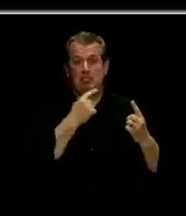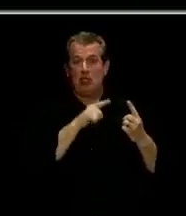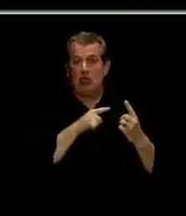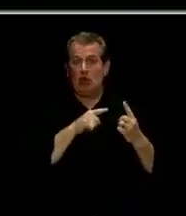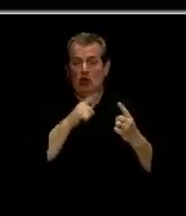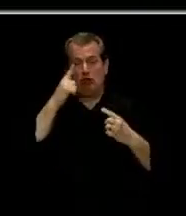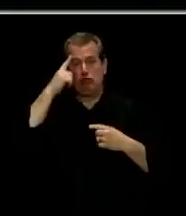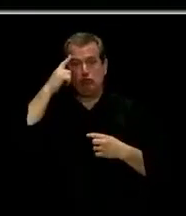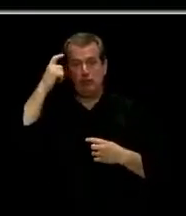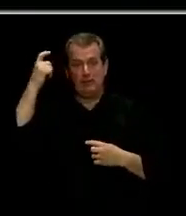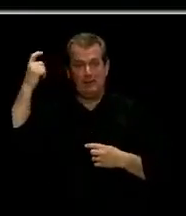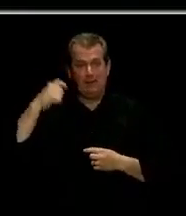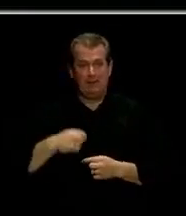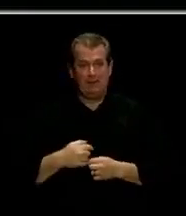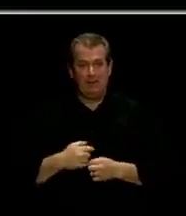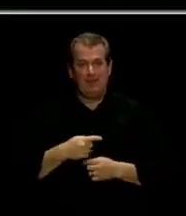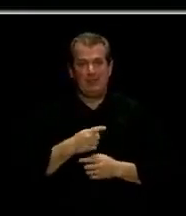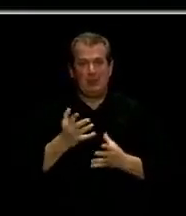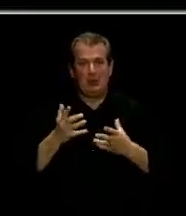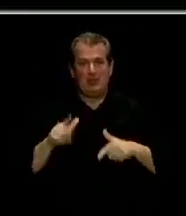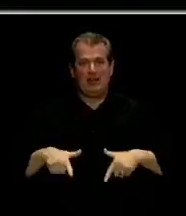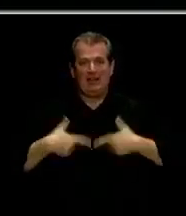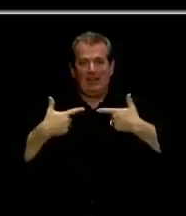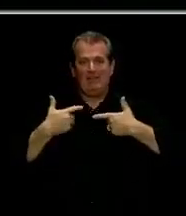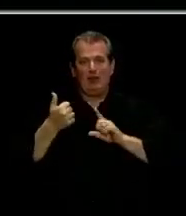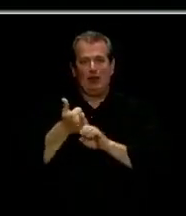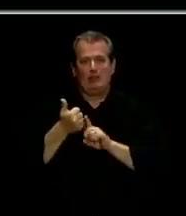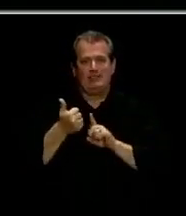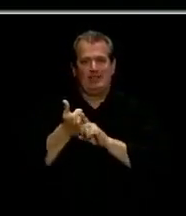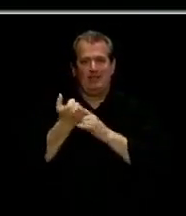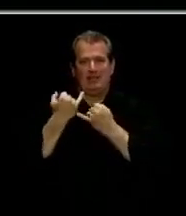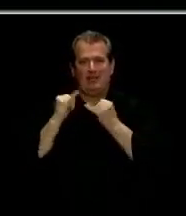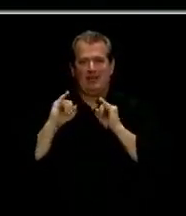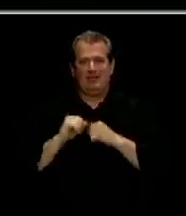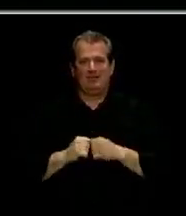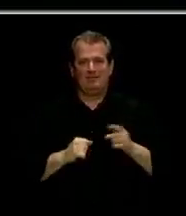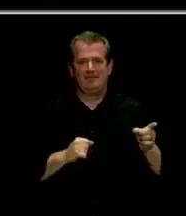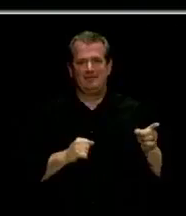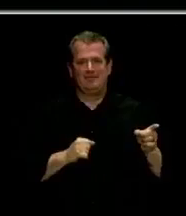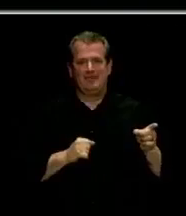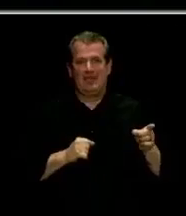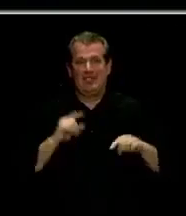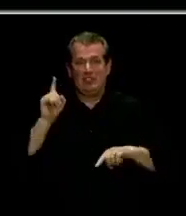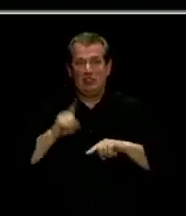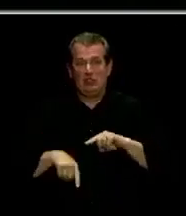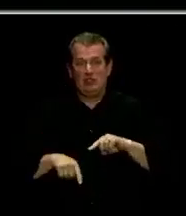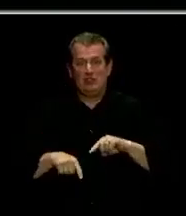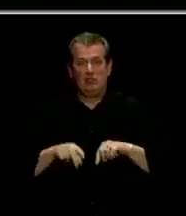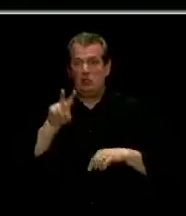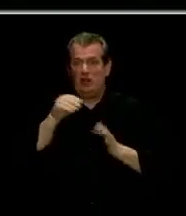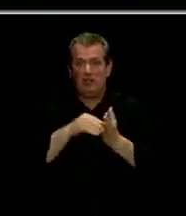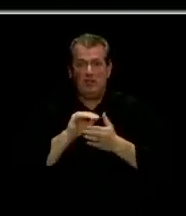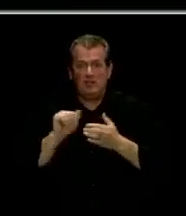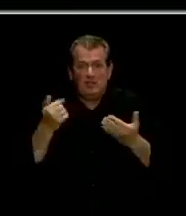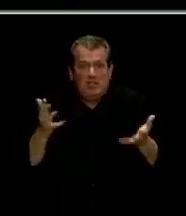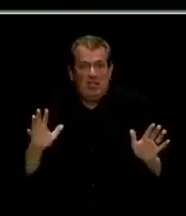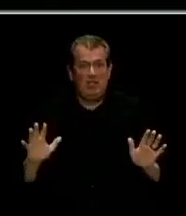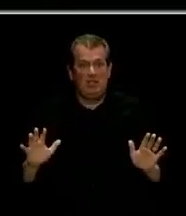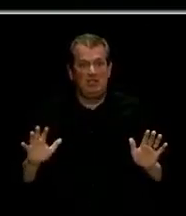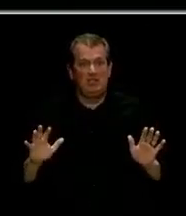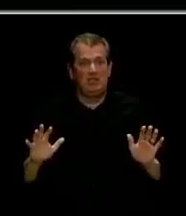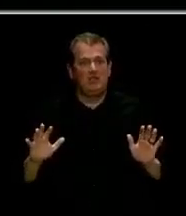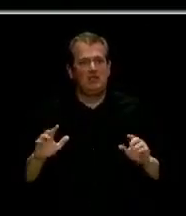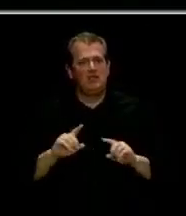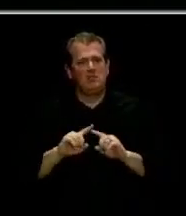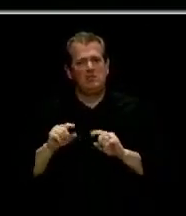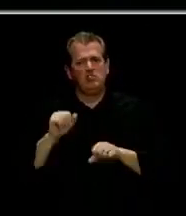only dream was to live out on her own. But she couldn't have more than $2,000. But